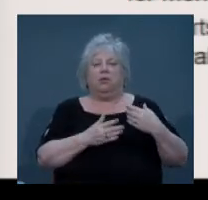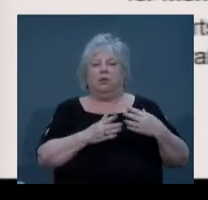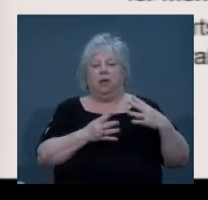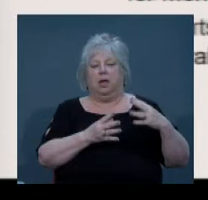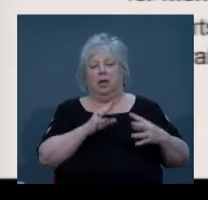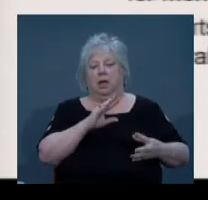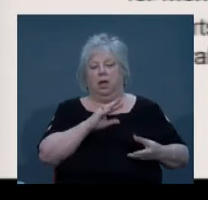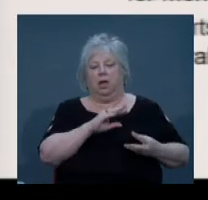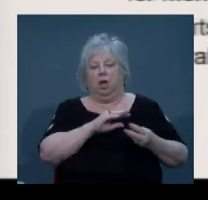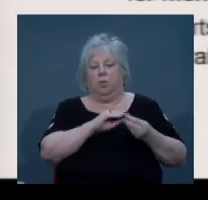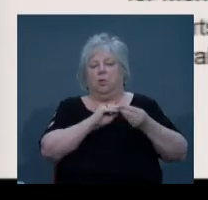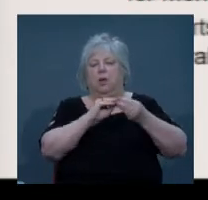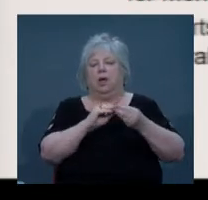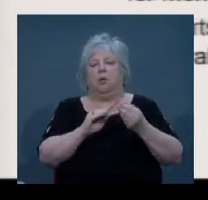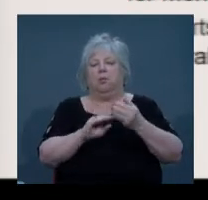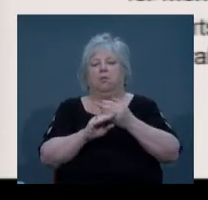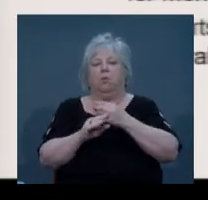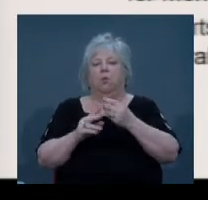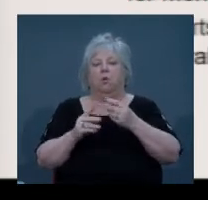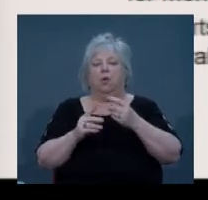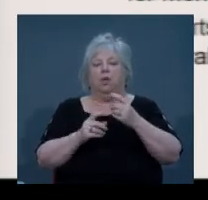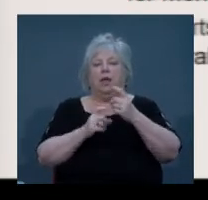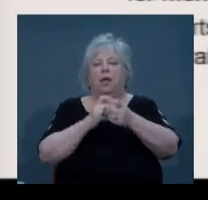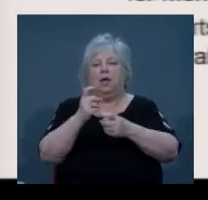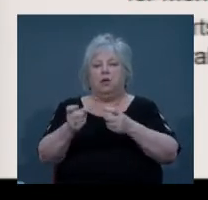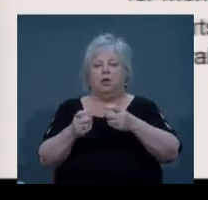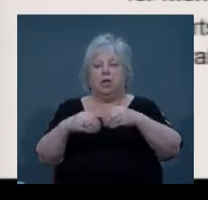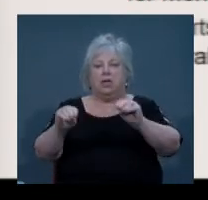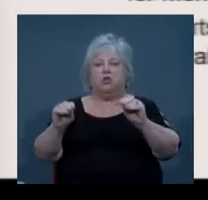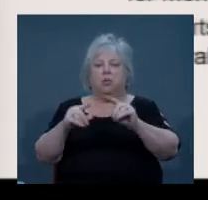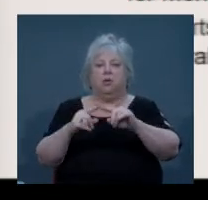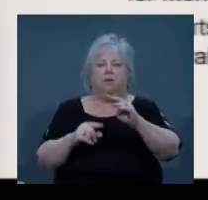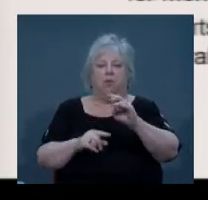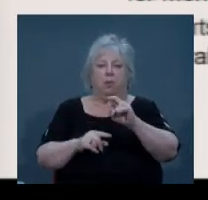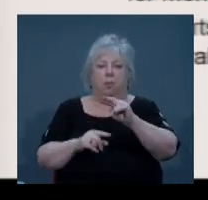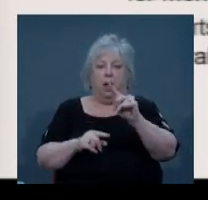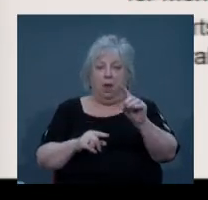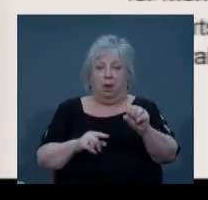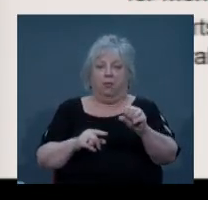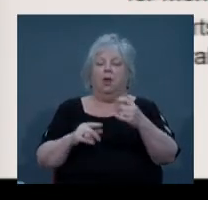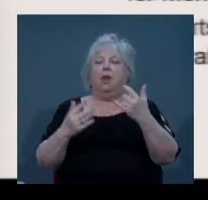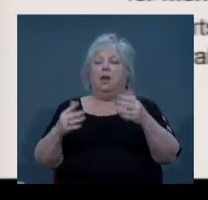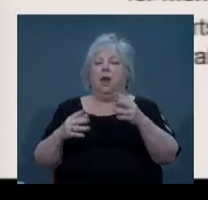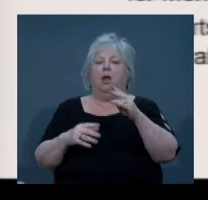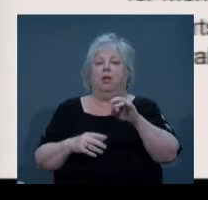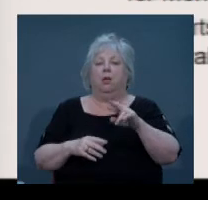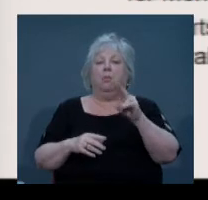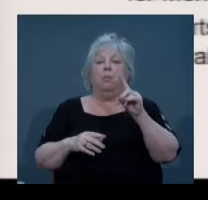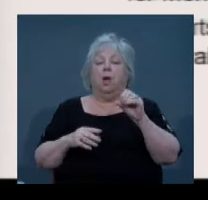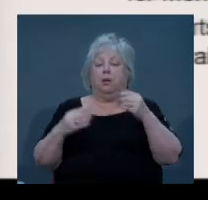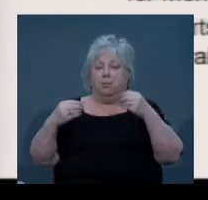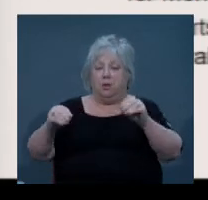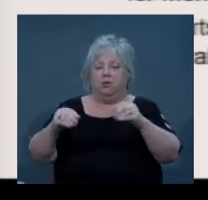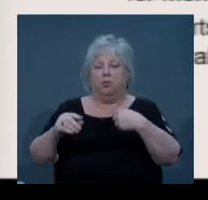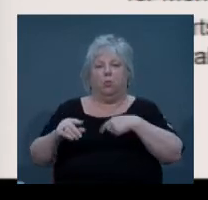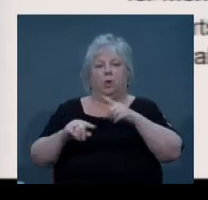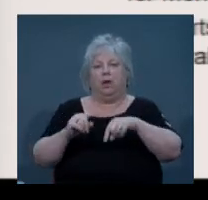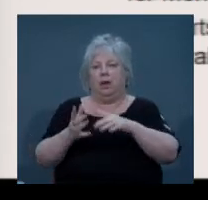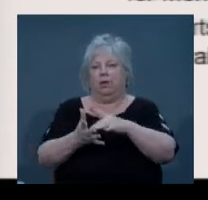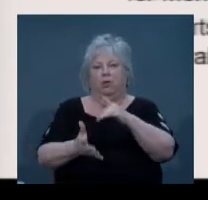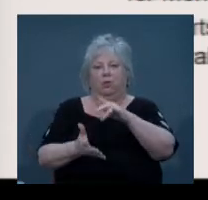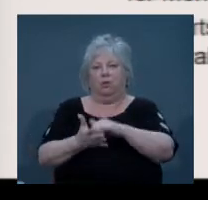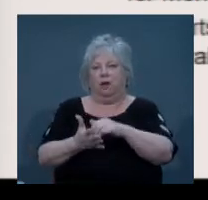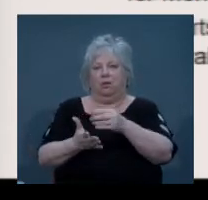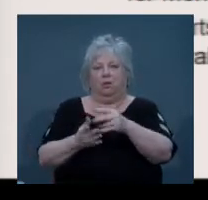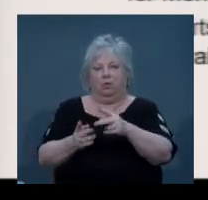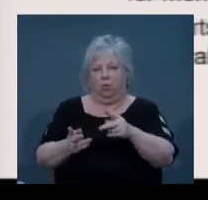accumulated prior to the issuance of the bonds. Now that those bonds have been issued, we cannot use that source for